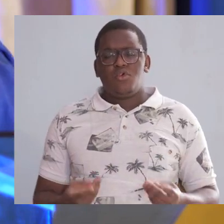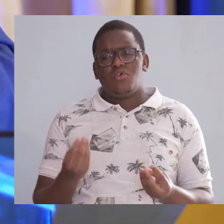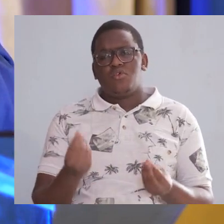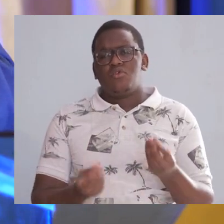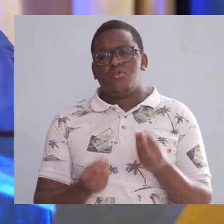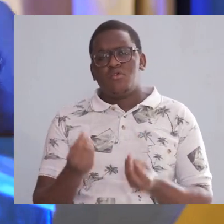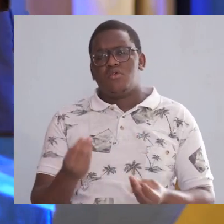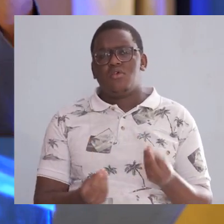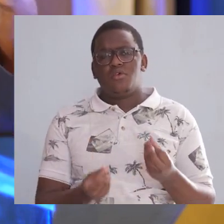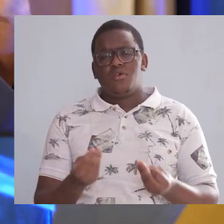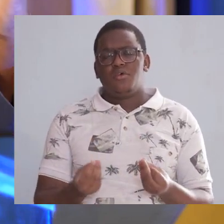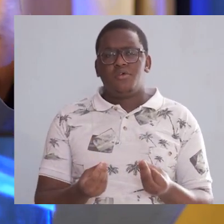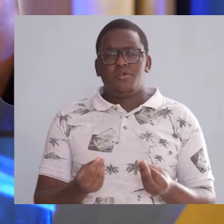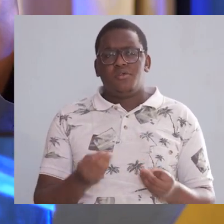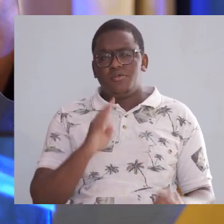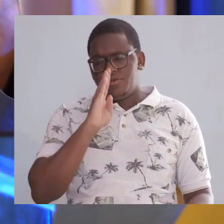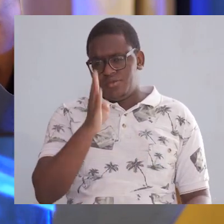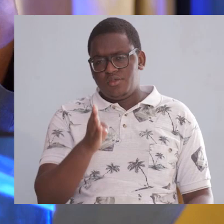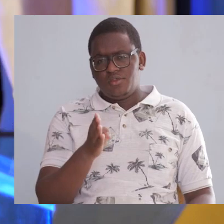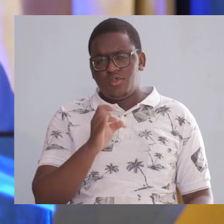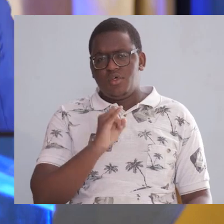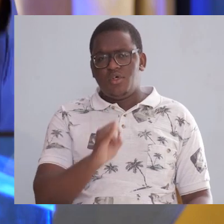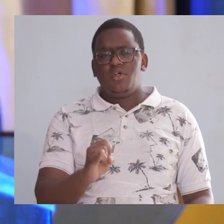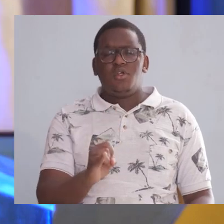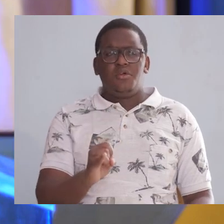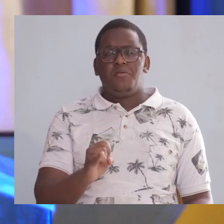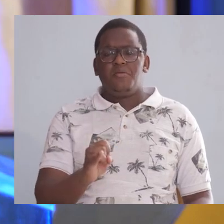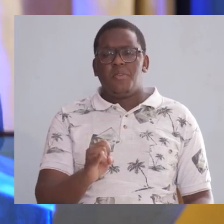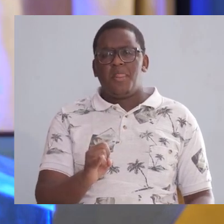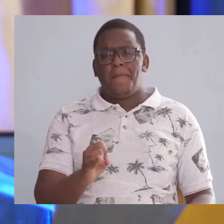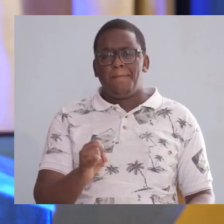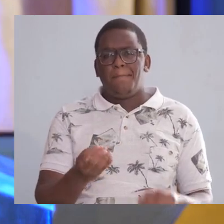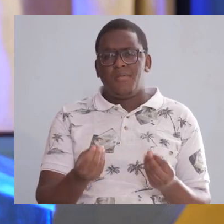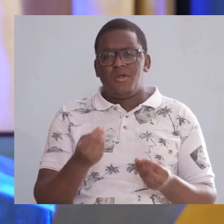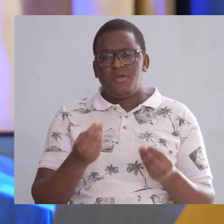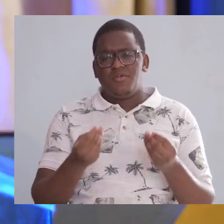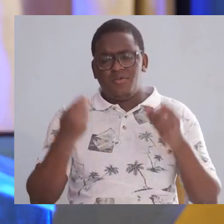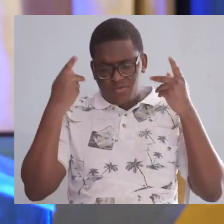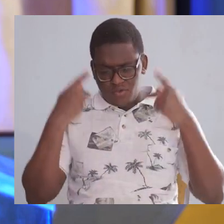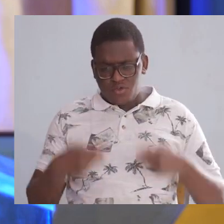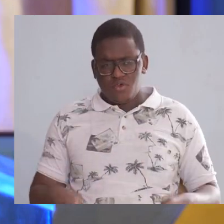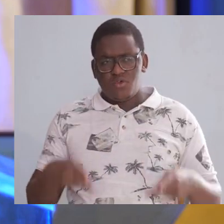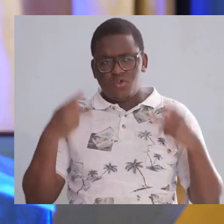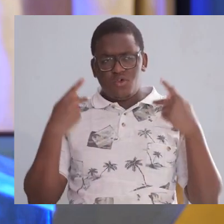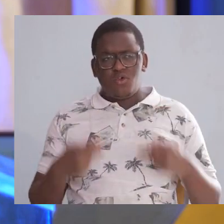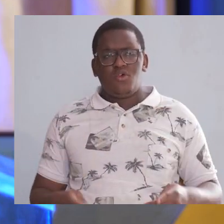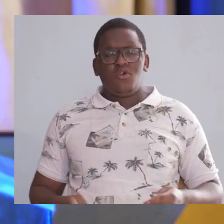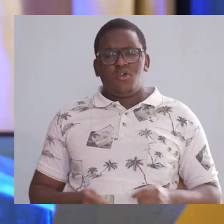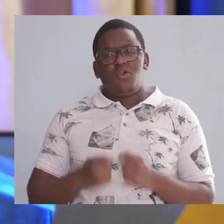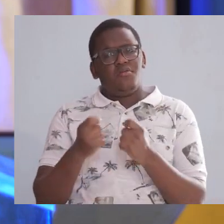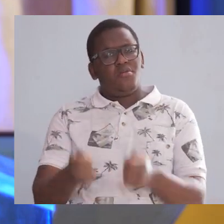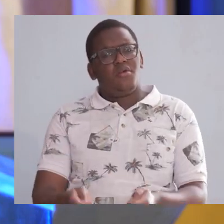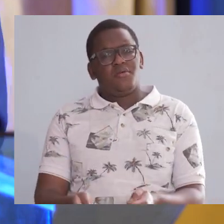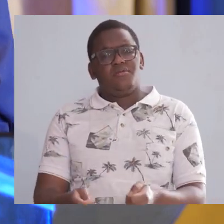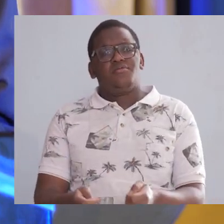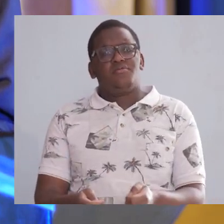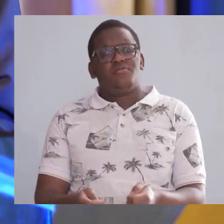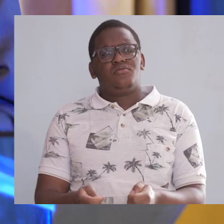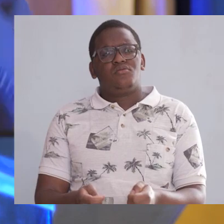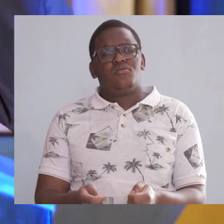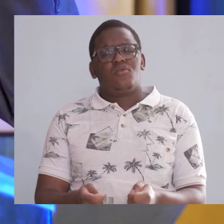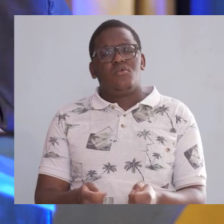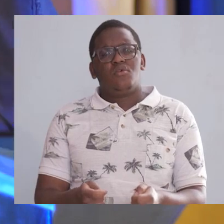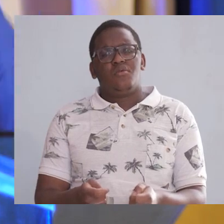be it whatever it is, money or a physical thing, you need to restore it. The profession of salvation